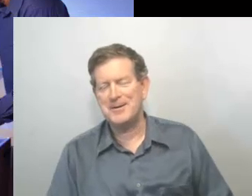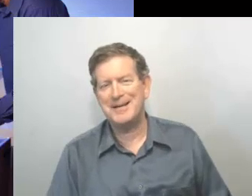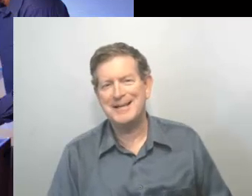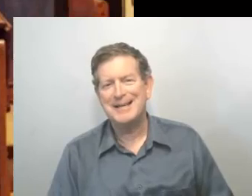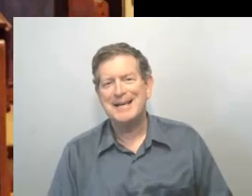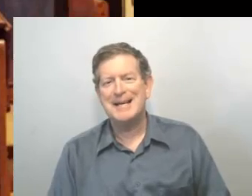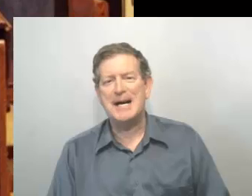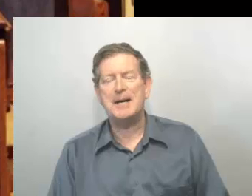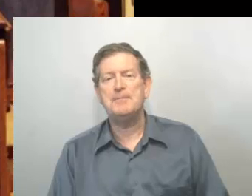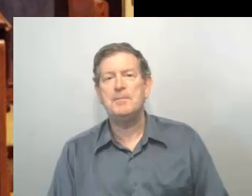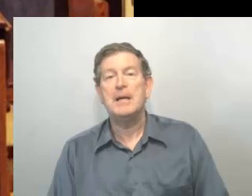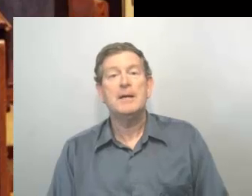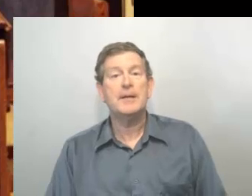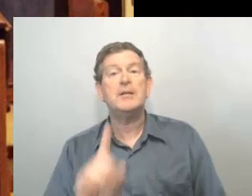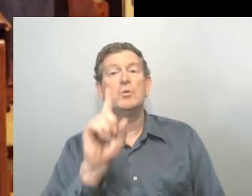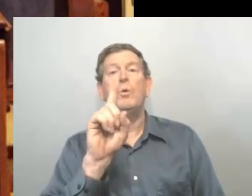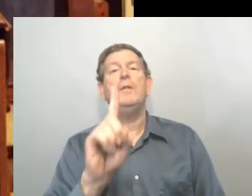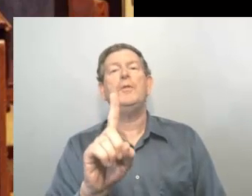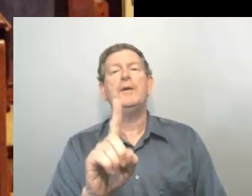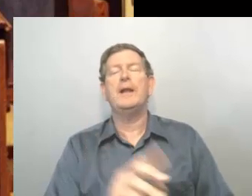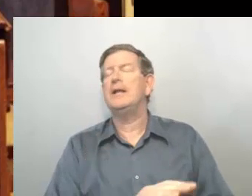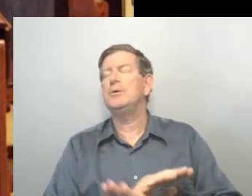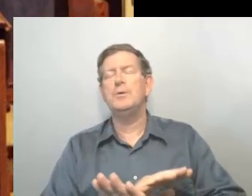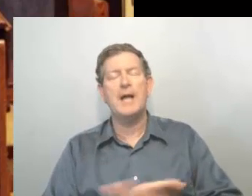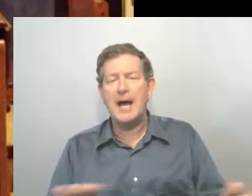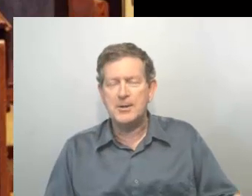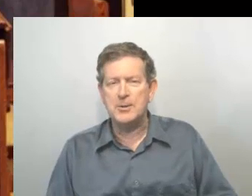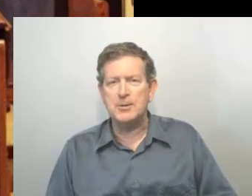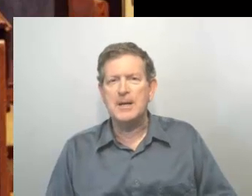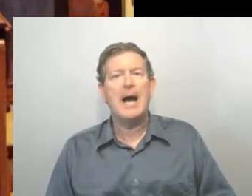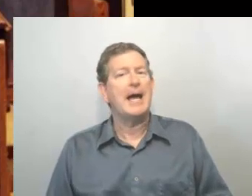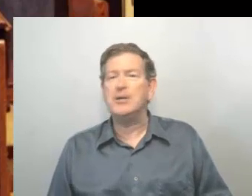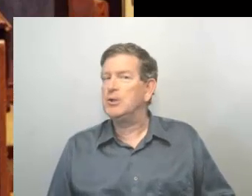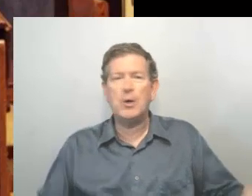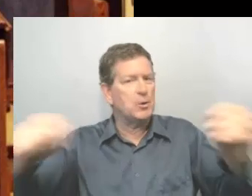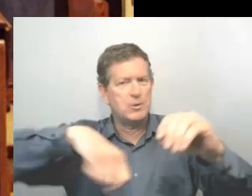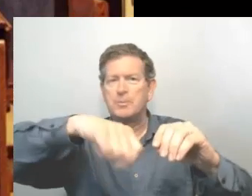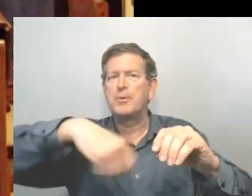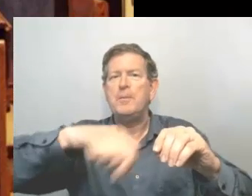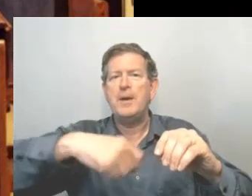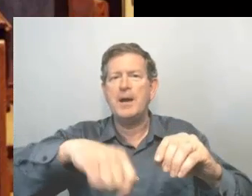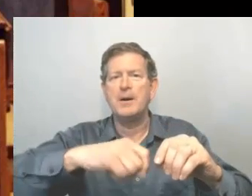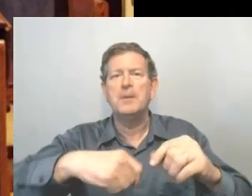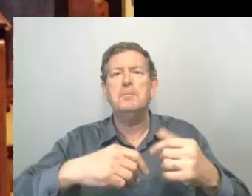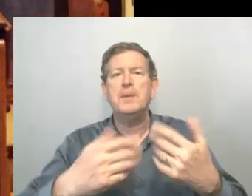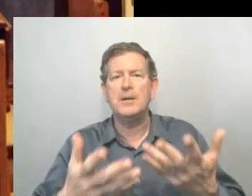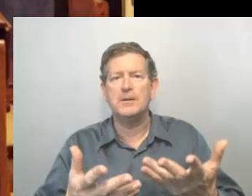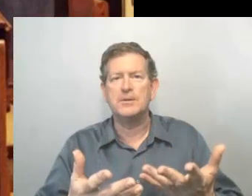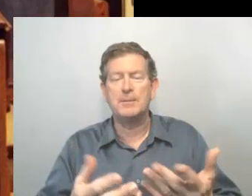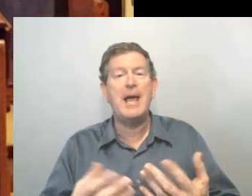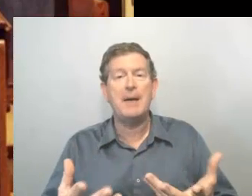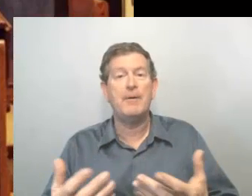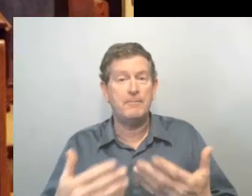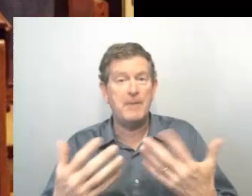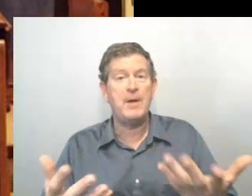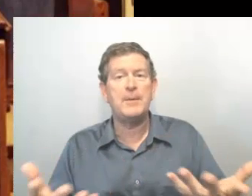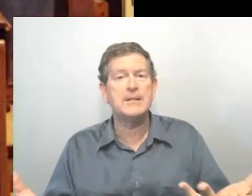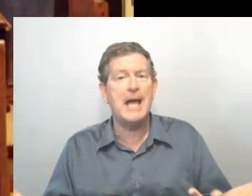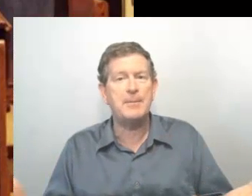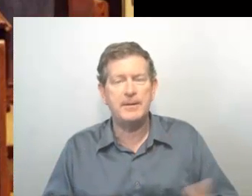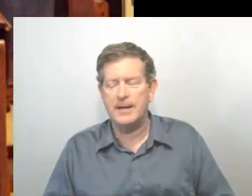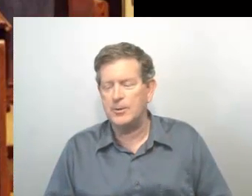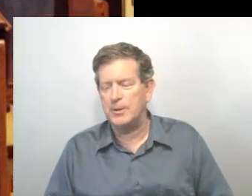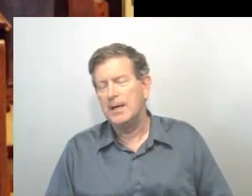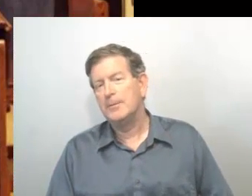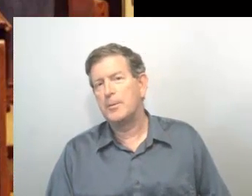Okay, very good. This is one thing that I do not do. I don't prepare meals, and my family